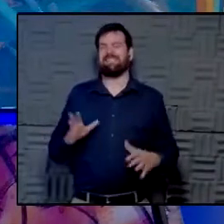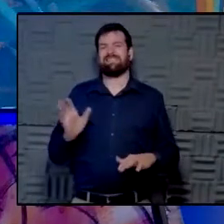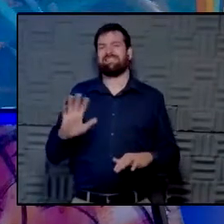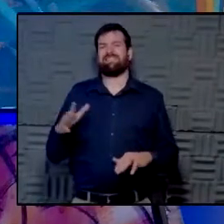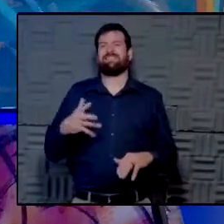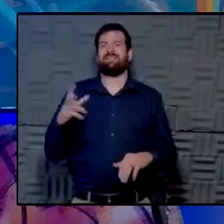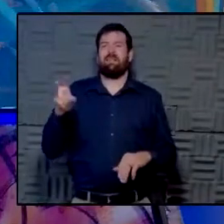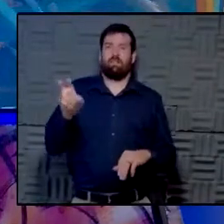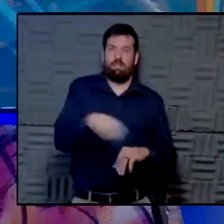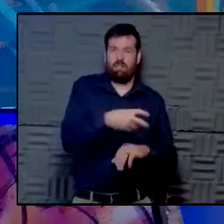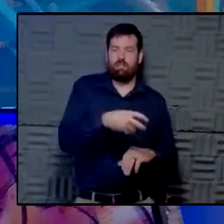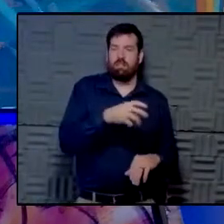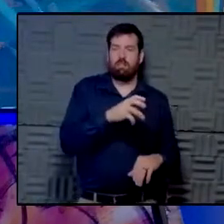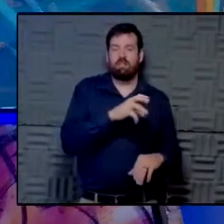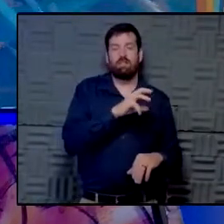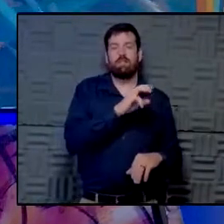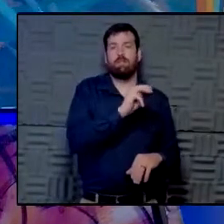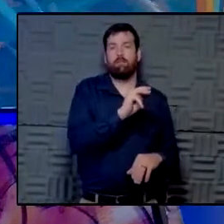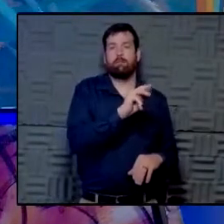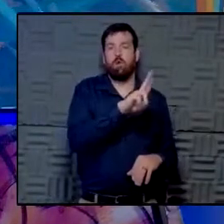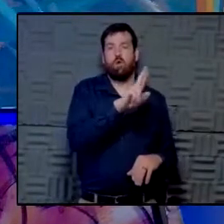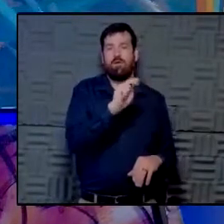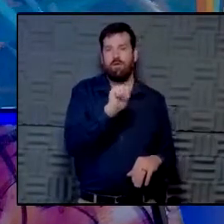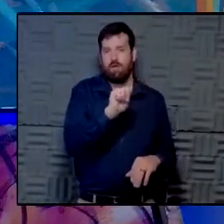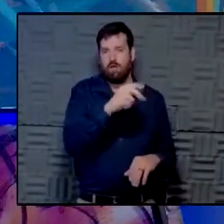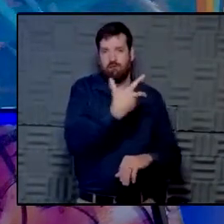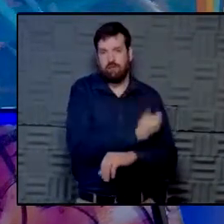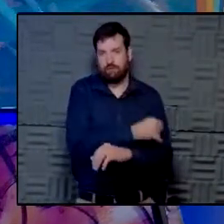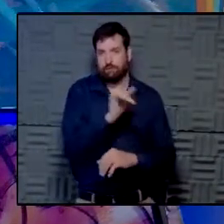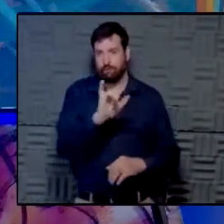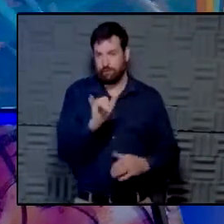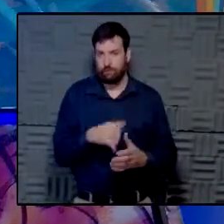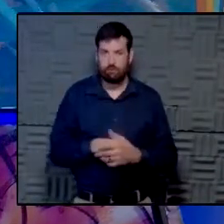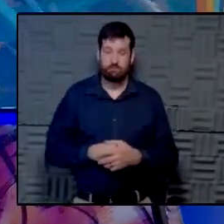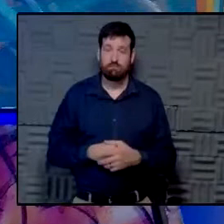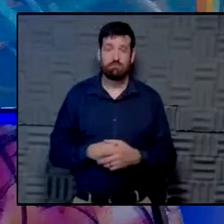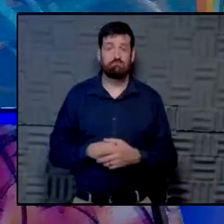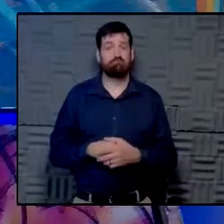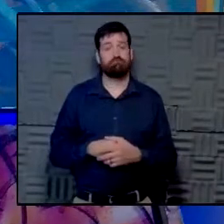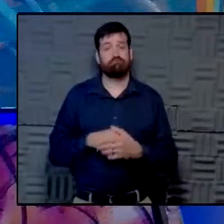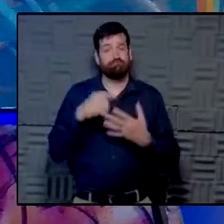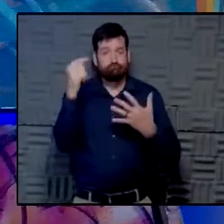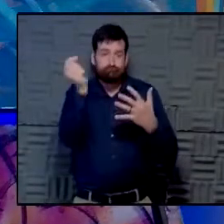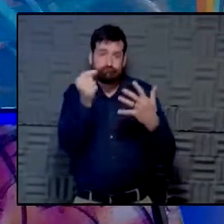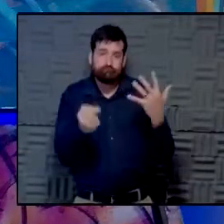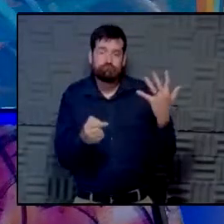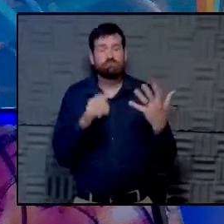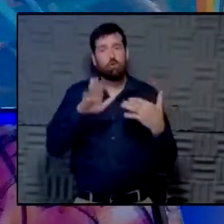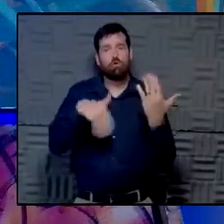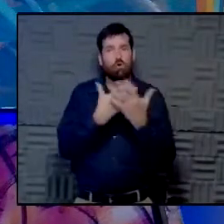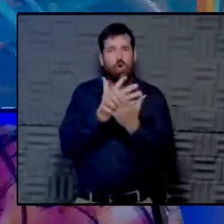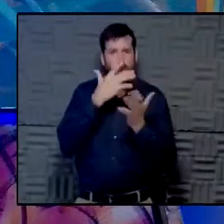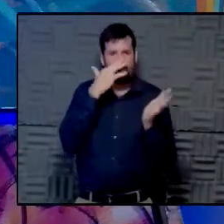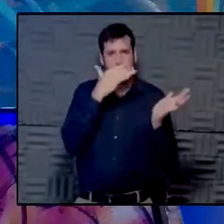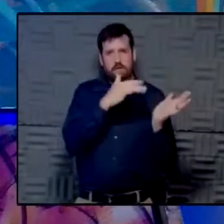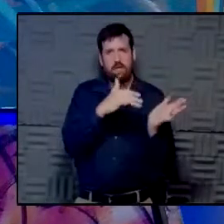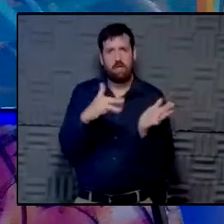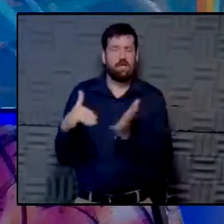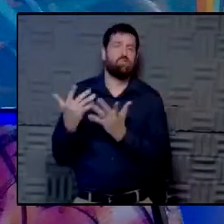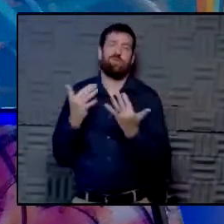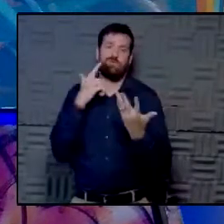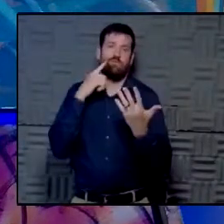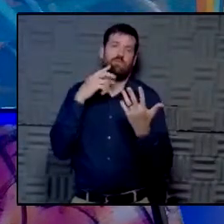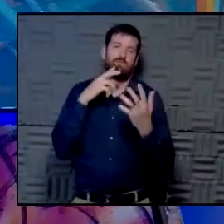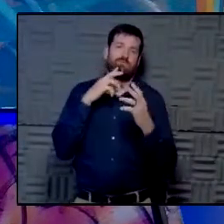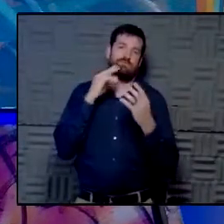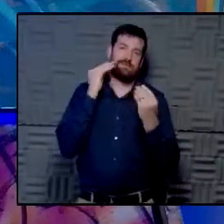get an mRNA vaccine as well. So I think all of those situations are in play. We just need to kind of wait and see the data